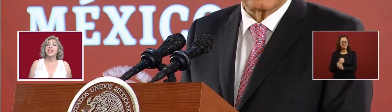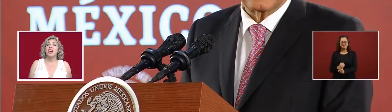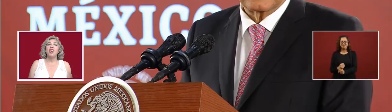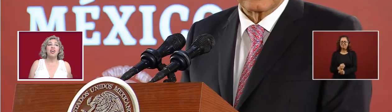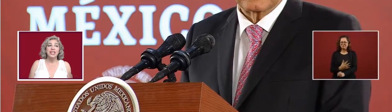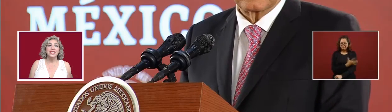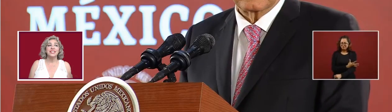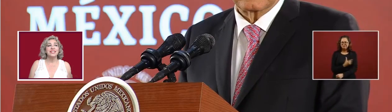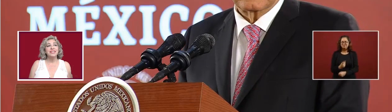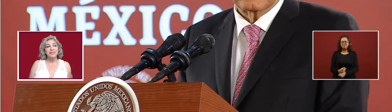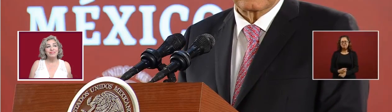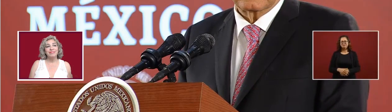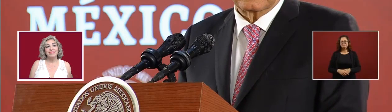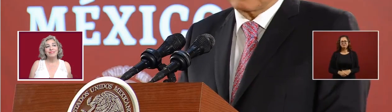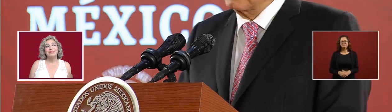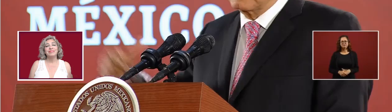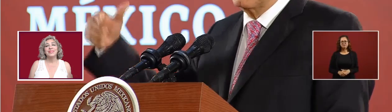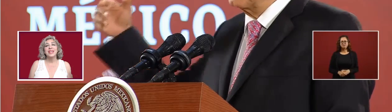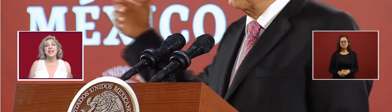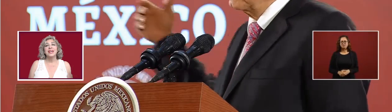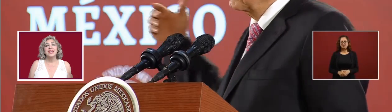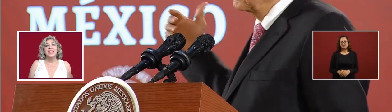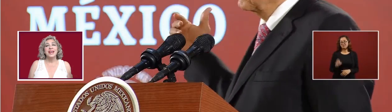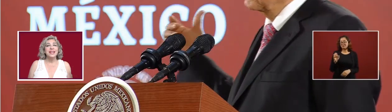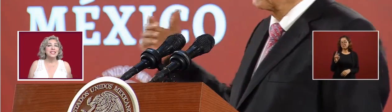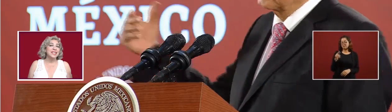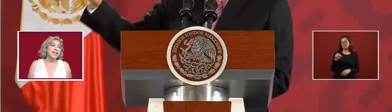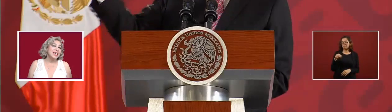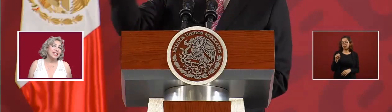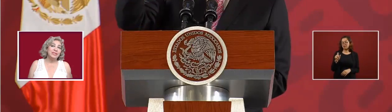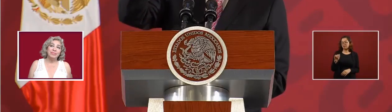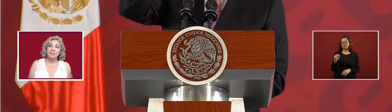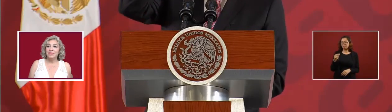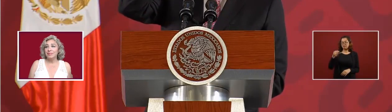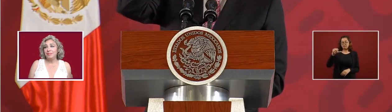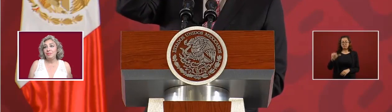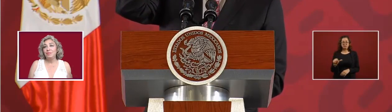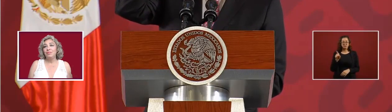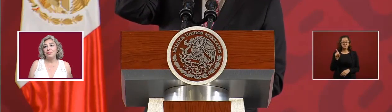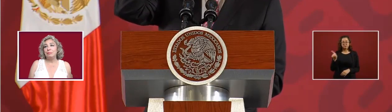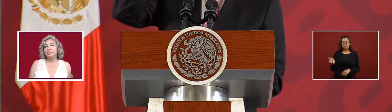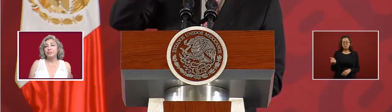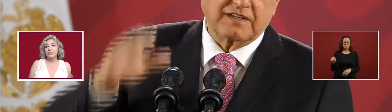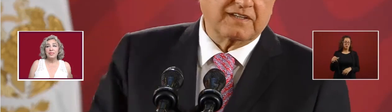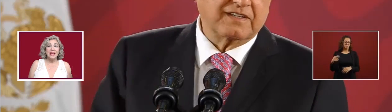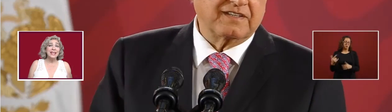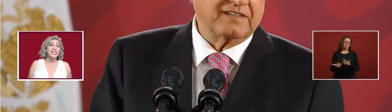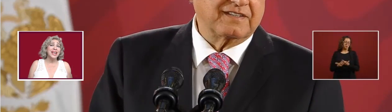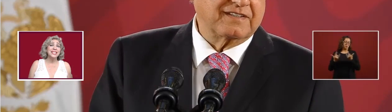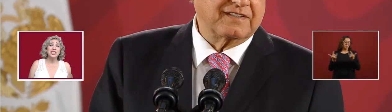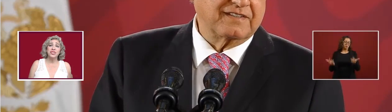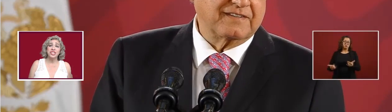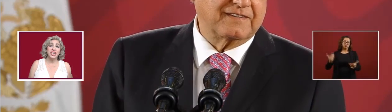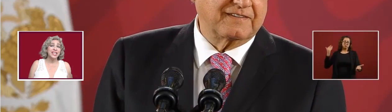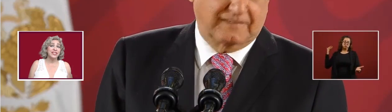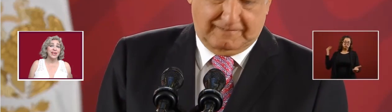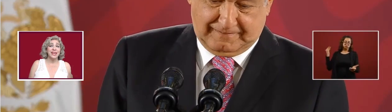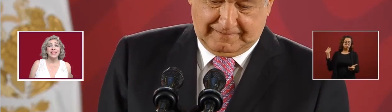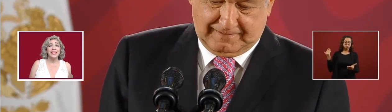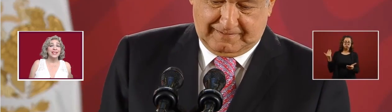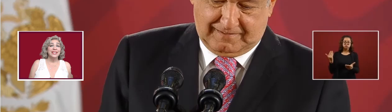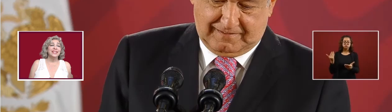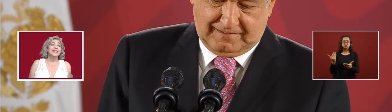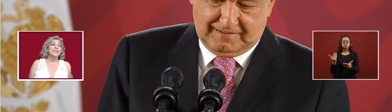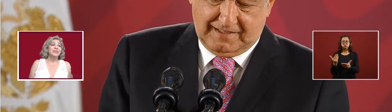honest. Ernestina. Ernestina. Ernestina. Ernestina. Ernestina. She has a trajectory